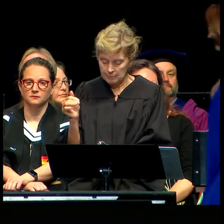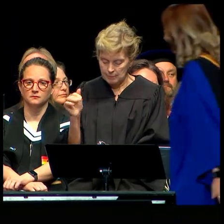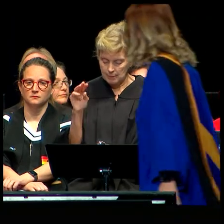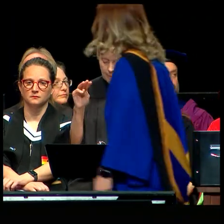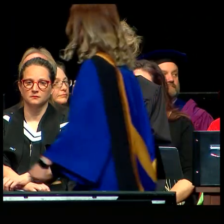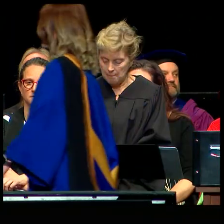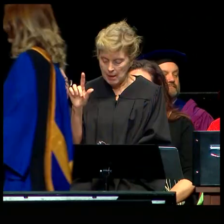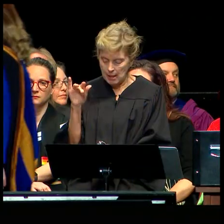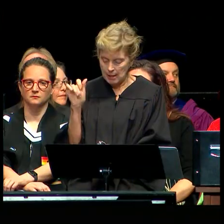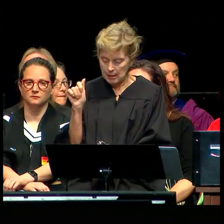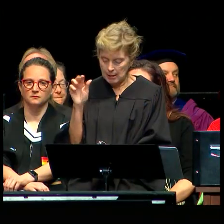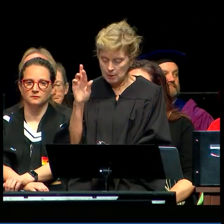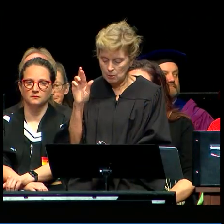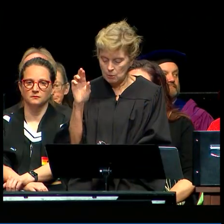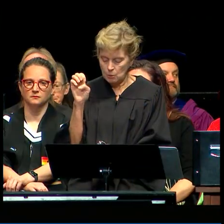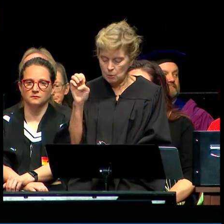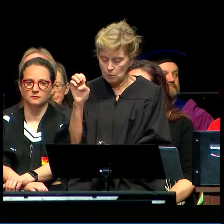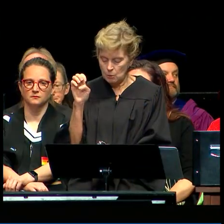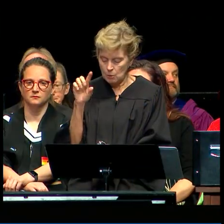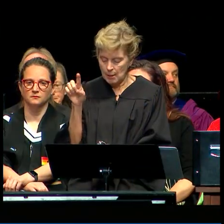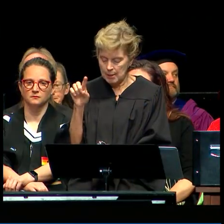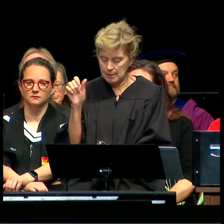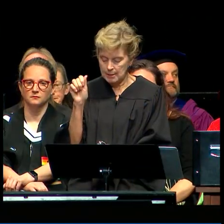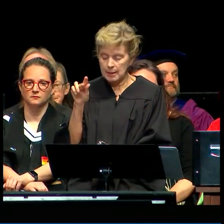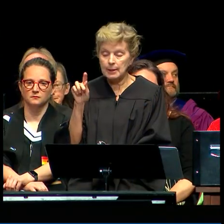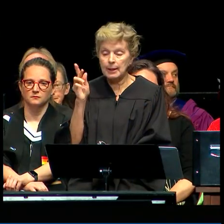Malika Rezakanlu, with distinction.